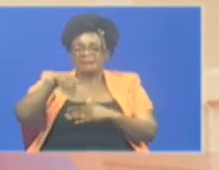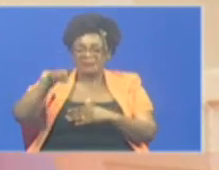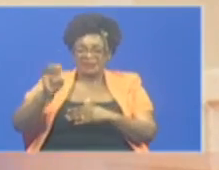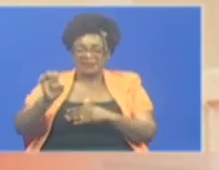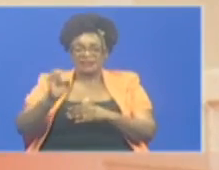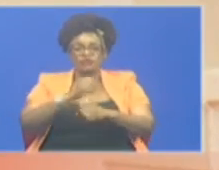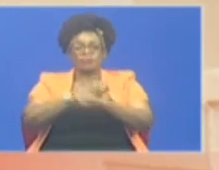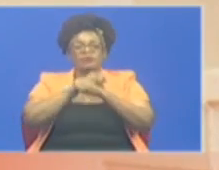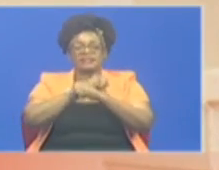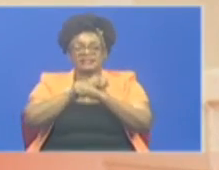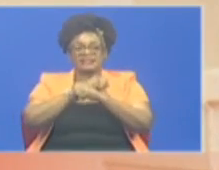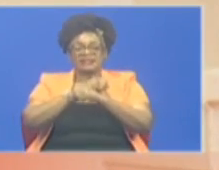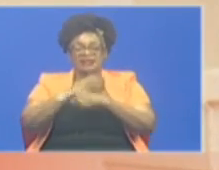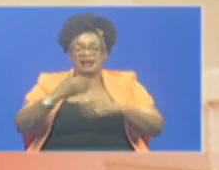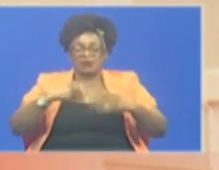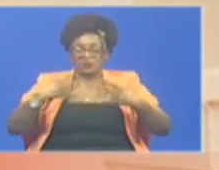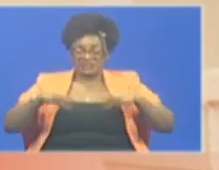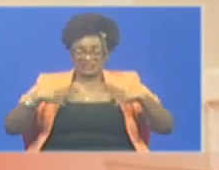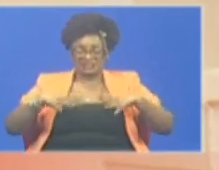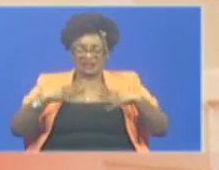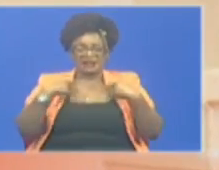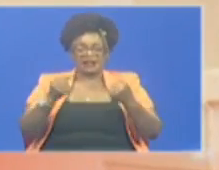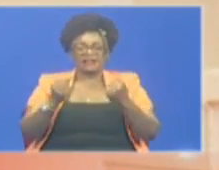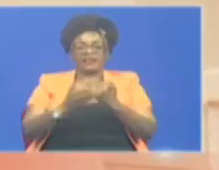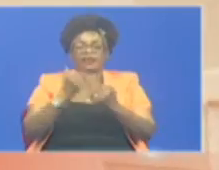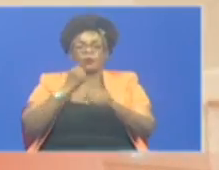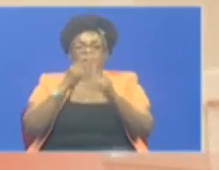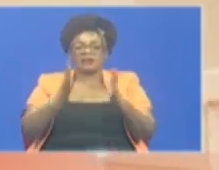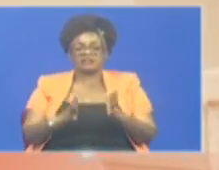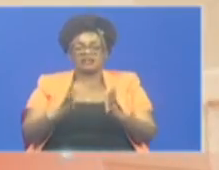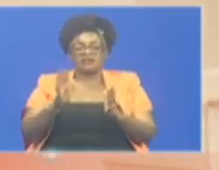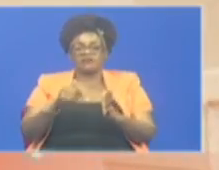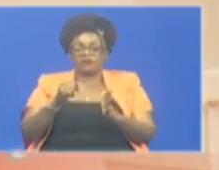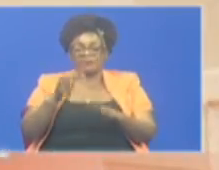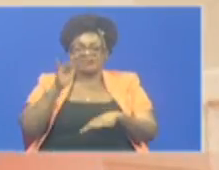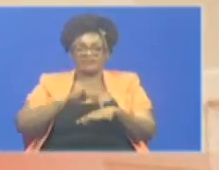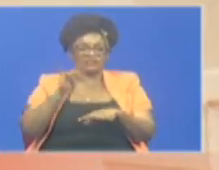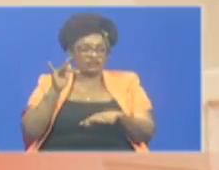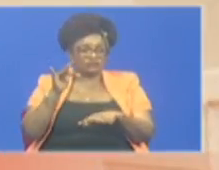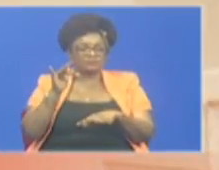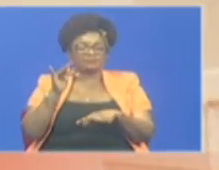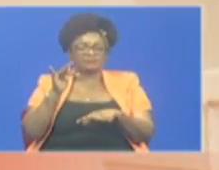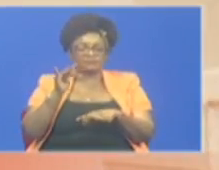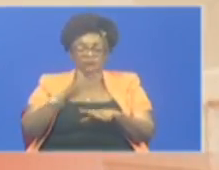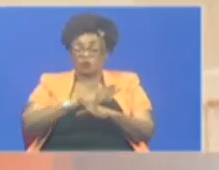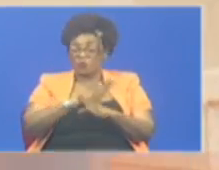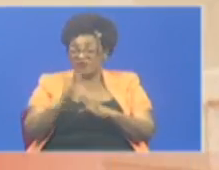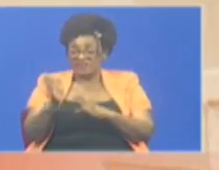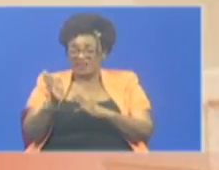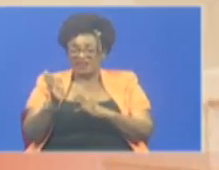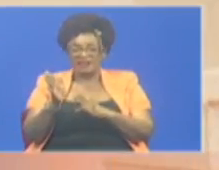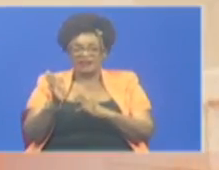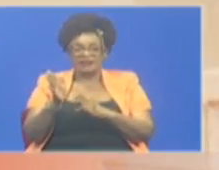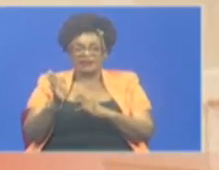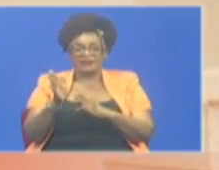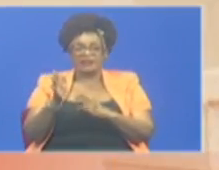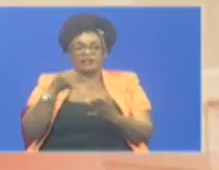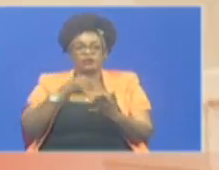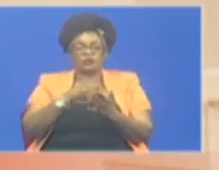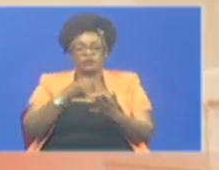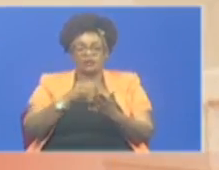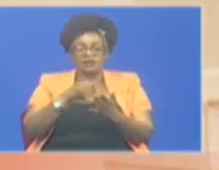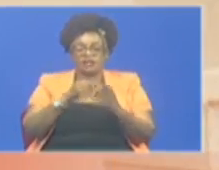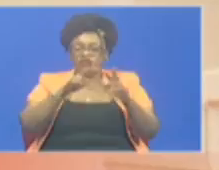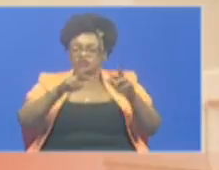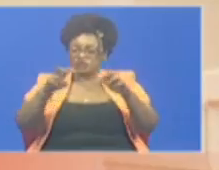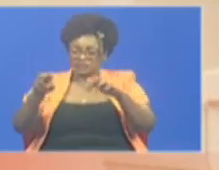citizens and healthcare workers from infection. This waiver applies to sourcing